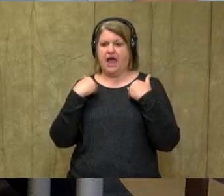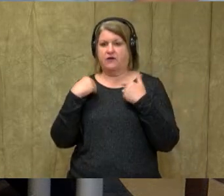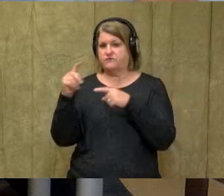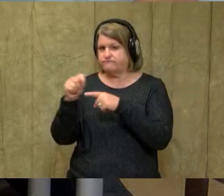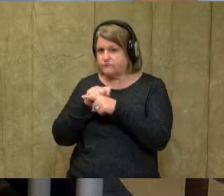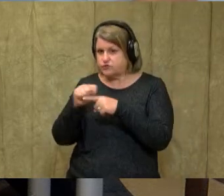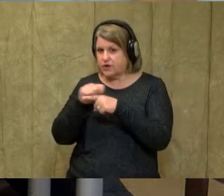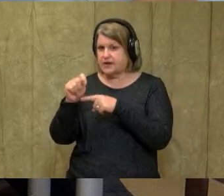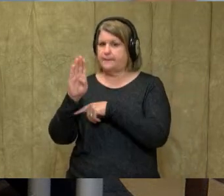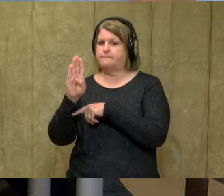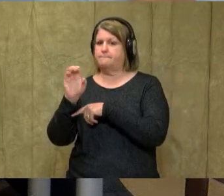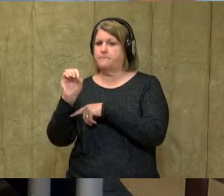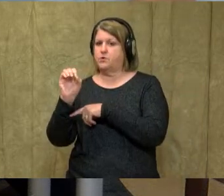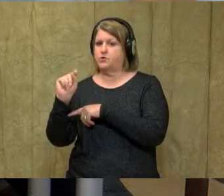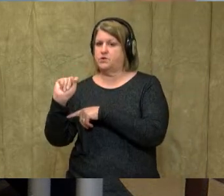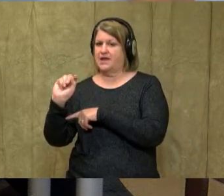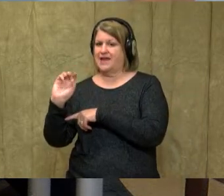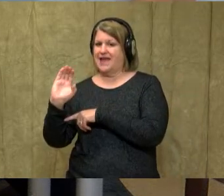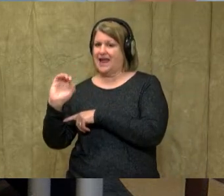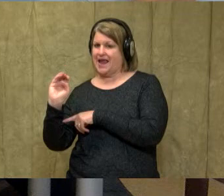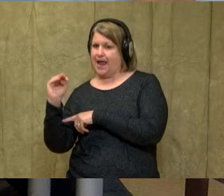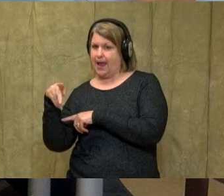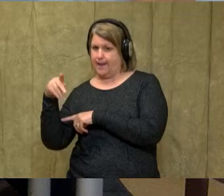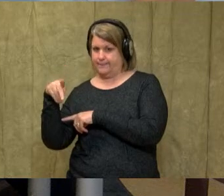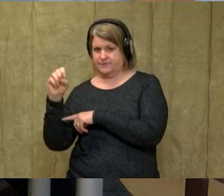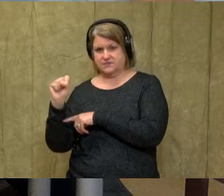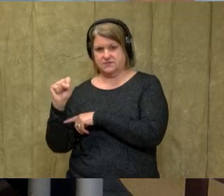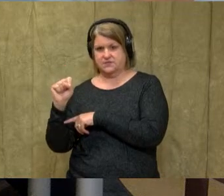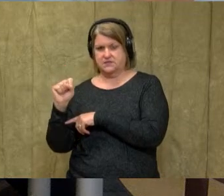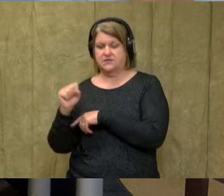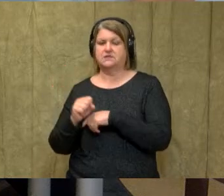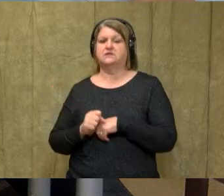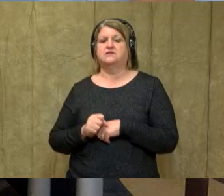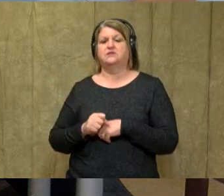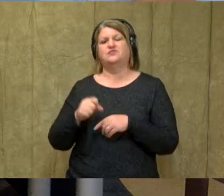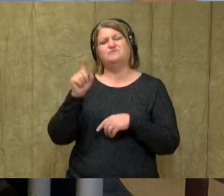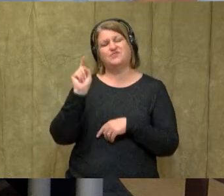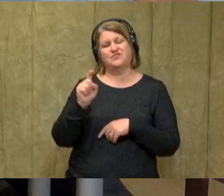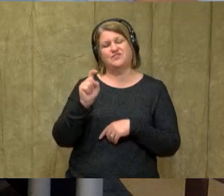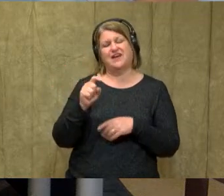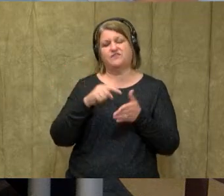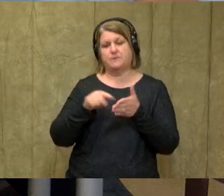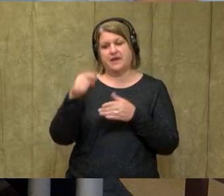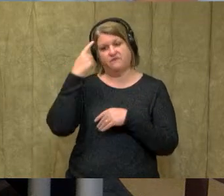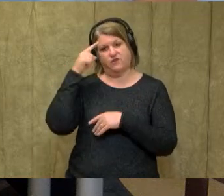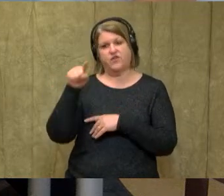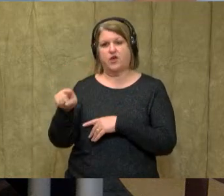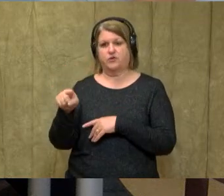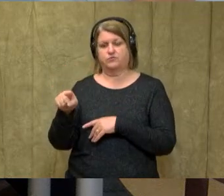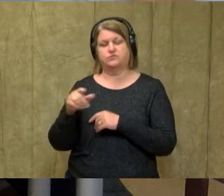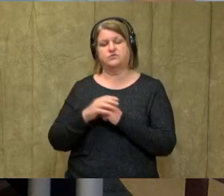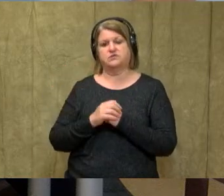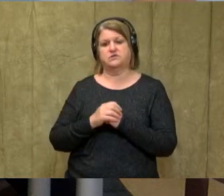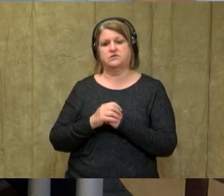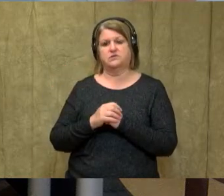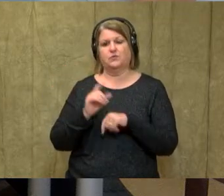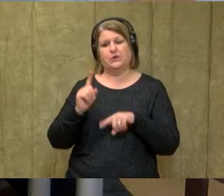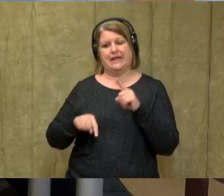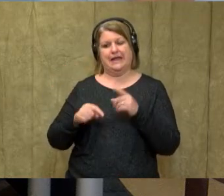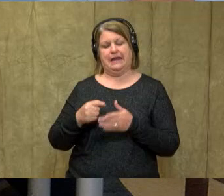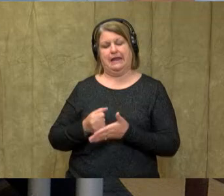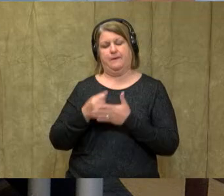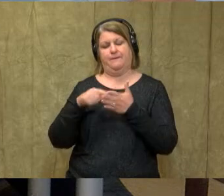cost, and we can't use a waiver for those boot camps. And they're offered only during specific times. So Facebook is going to be a really important avenue to